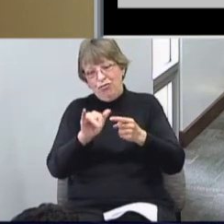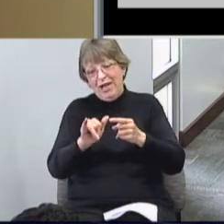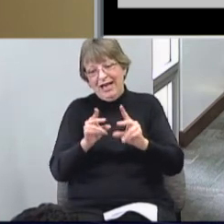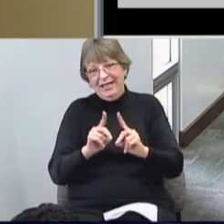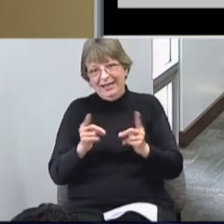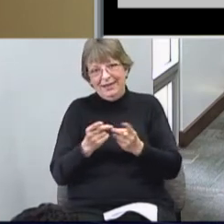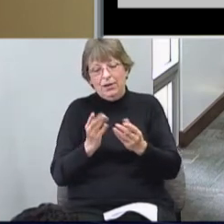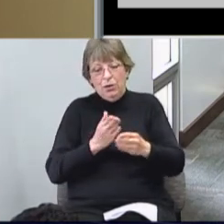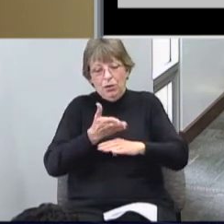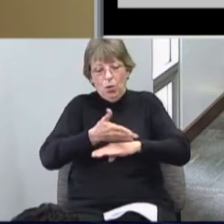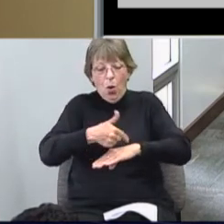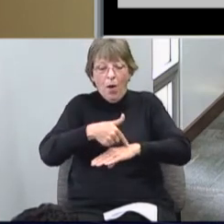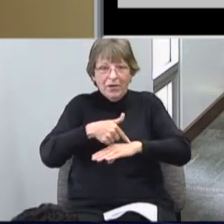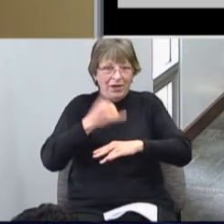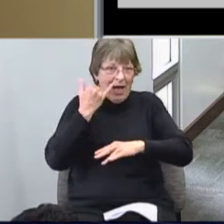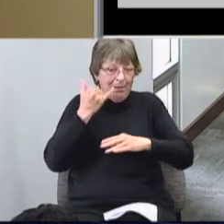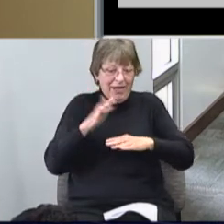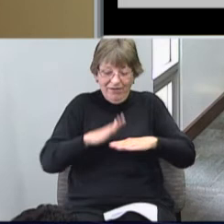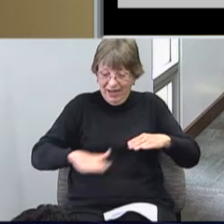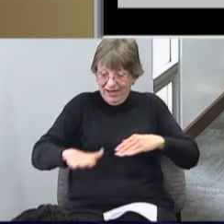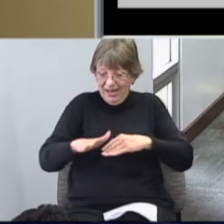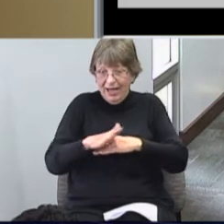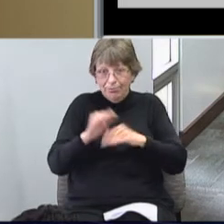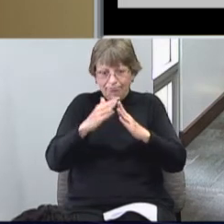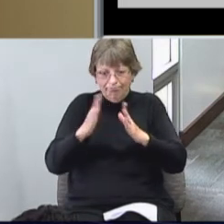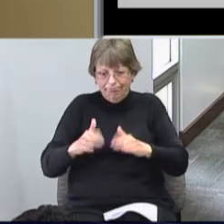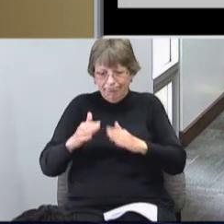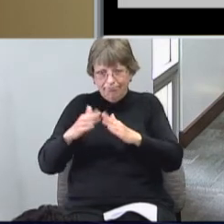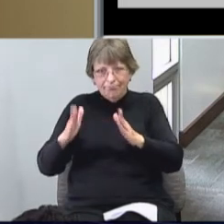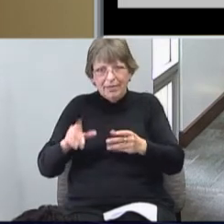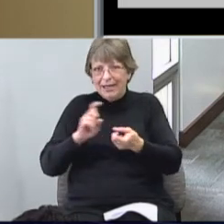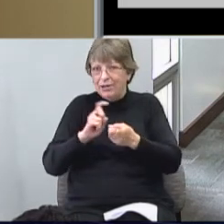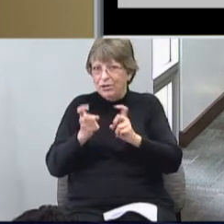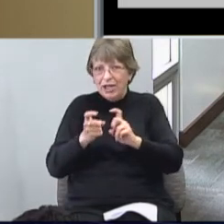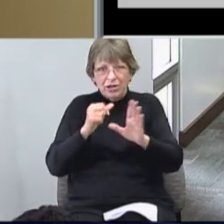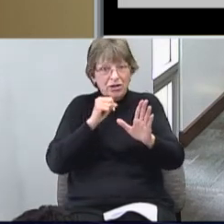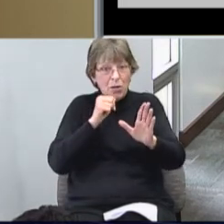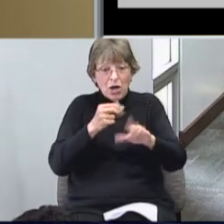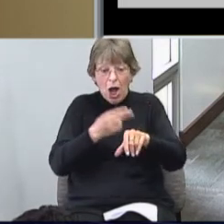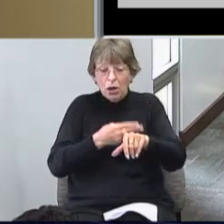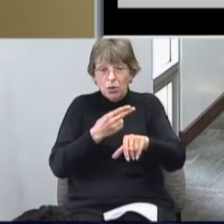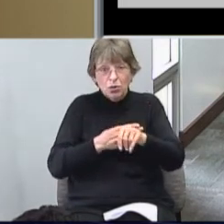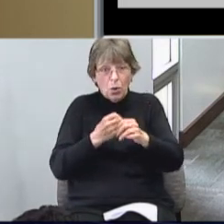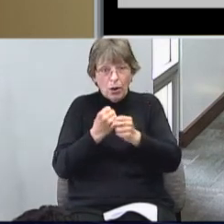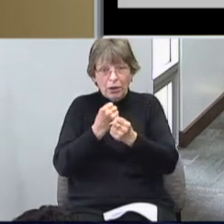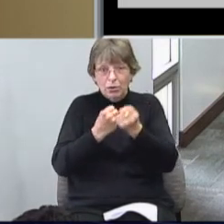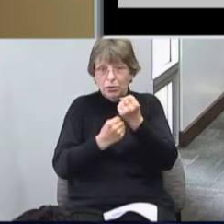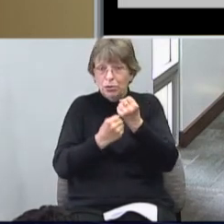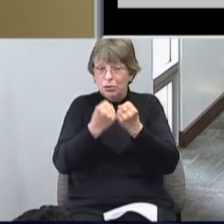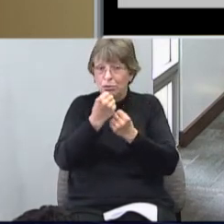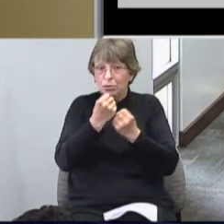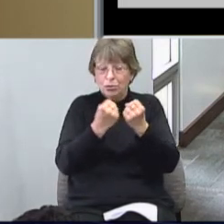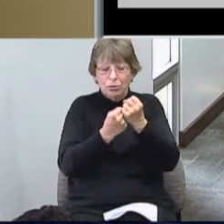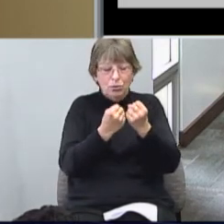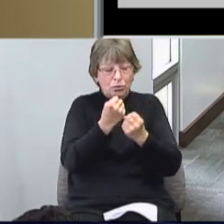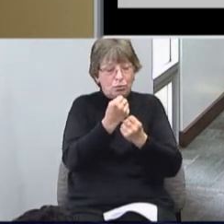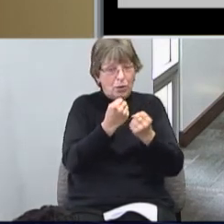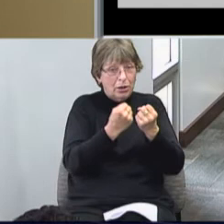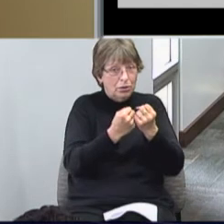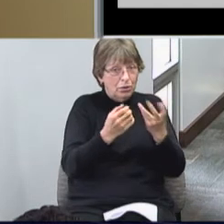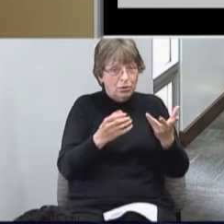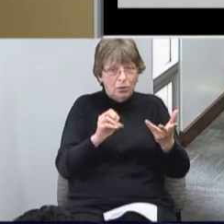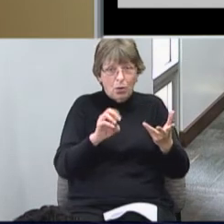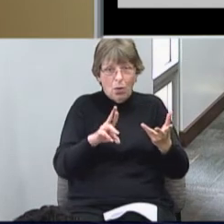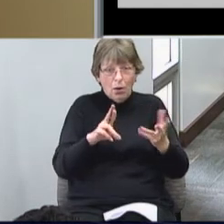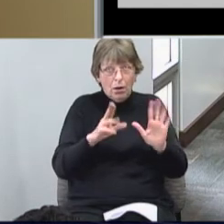the properties in the district were altered so that they were not contributing structures, or if there were to be, the Lord